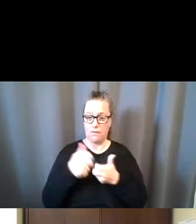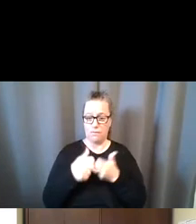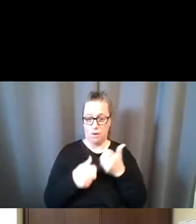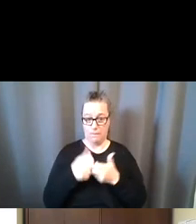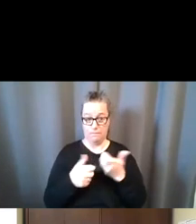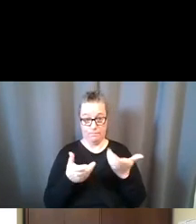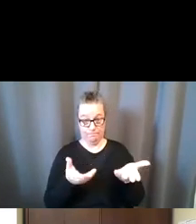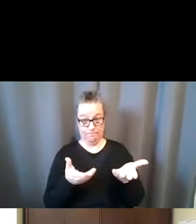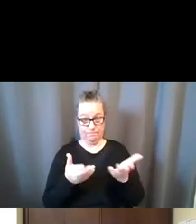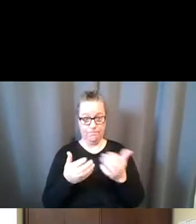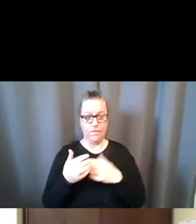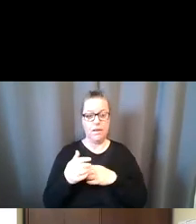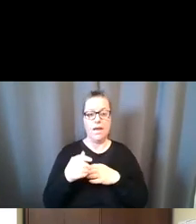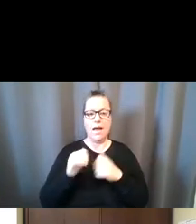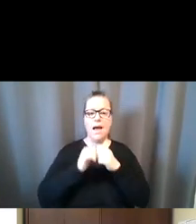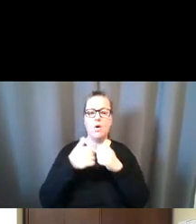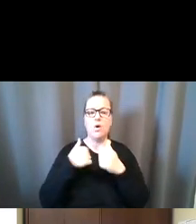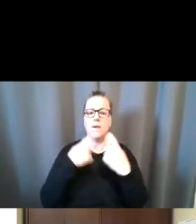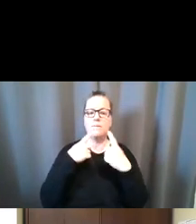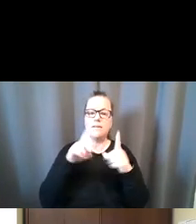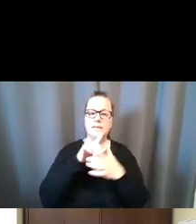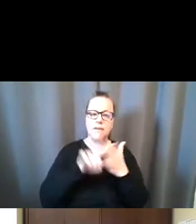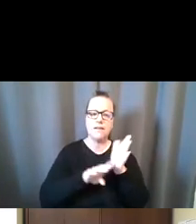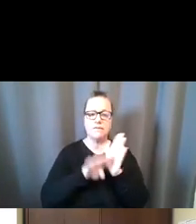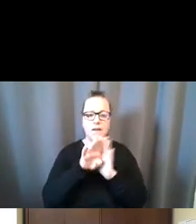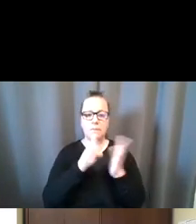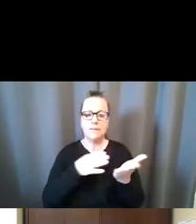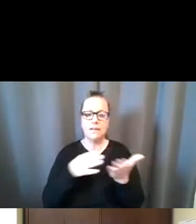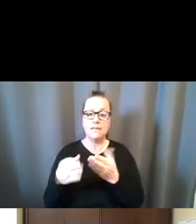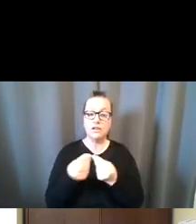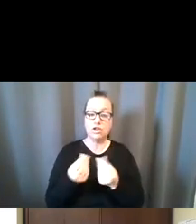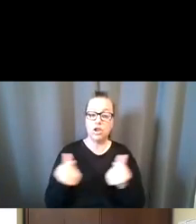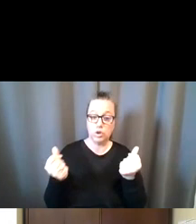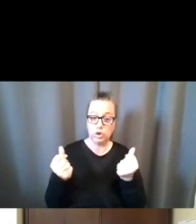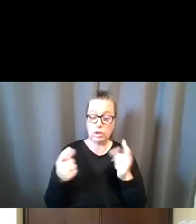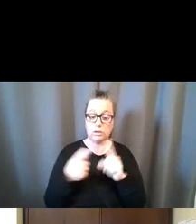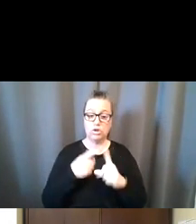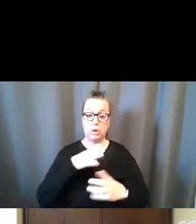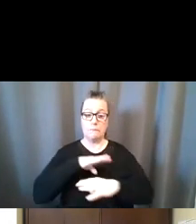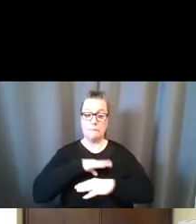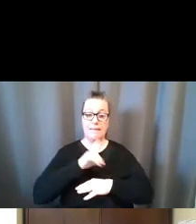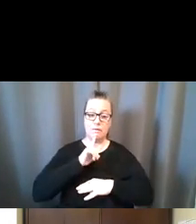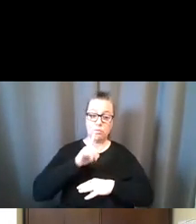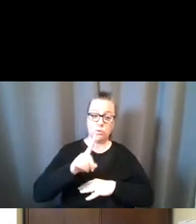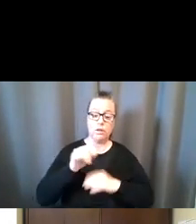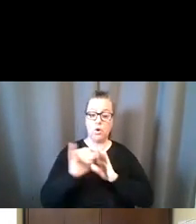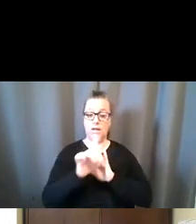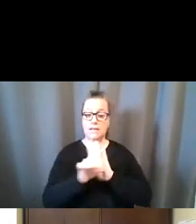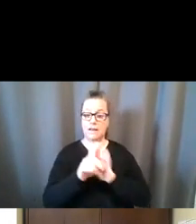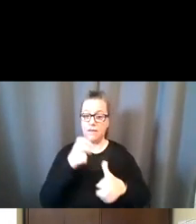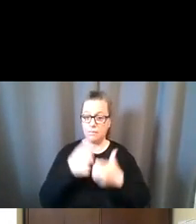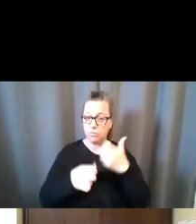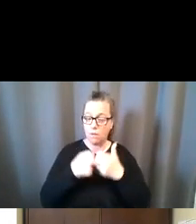page. Above, we have how are we effectively designing, developing, and delivering the solution to meet that real or identified problem or